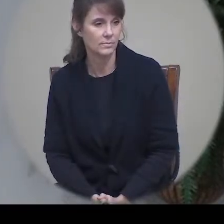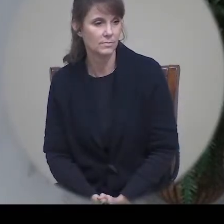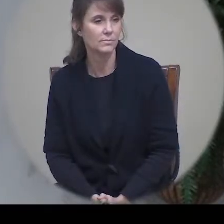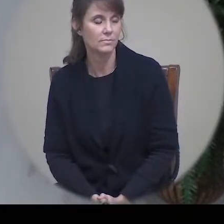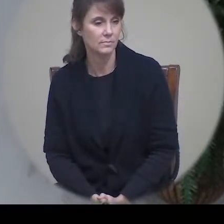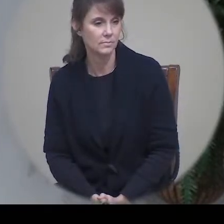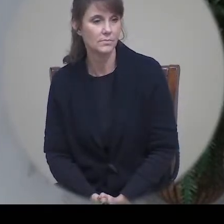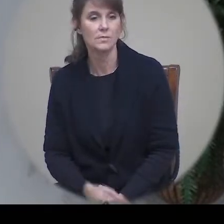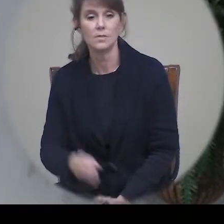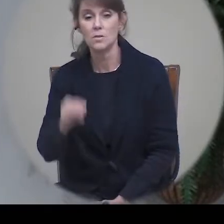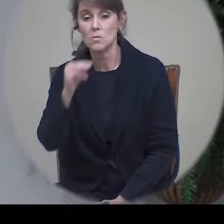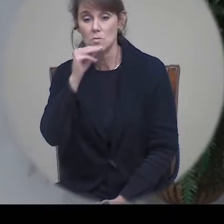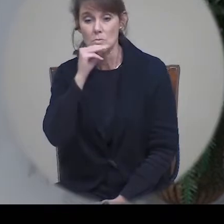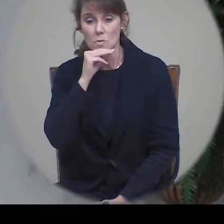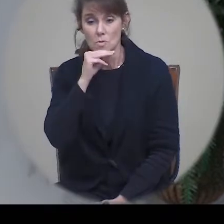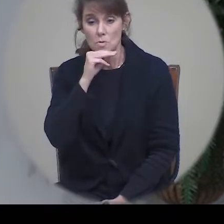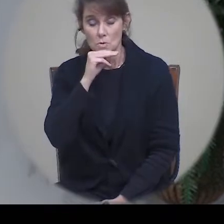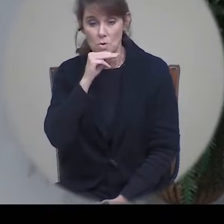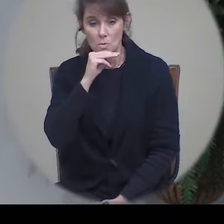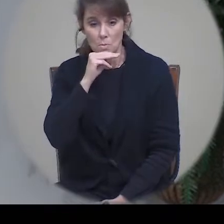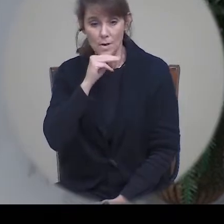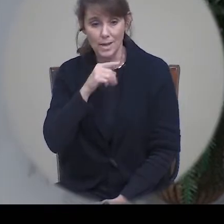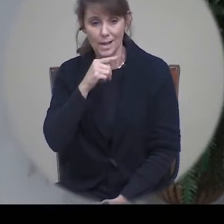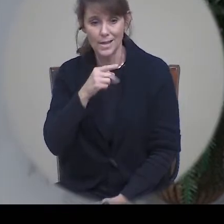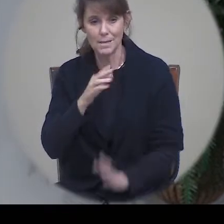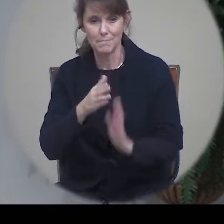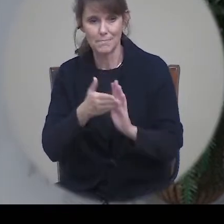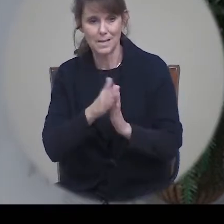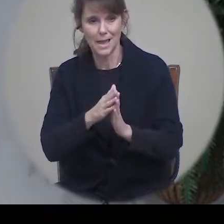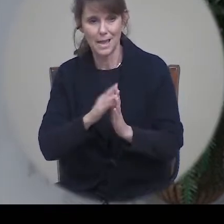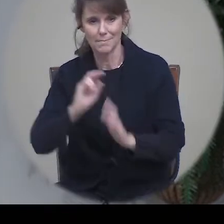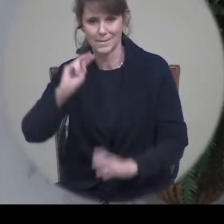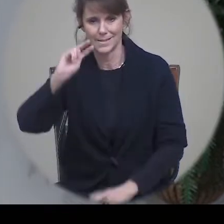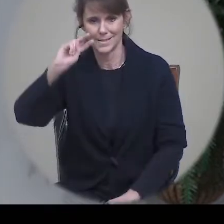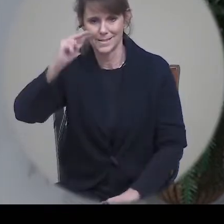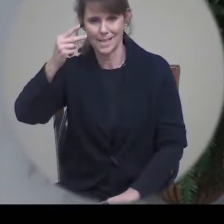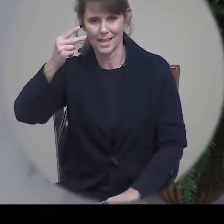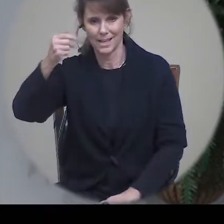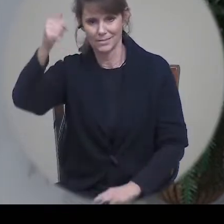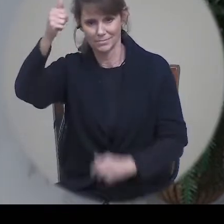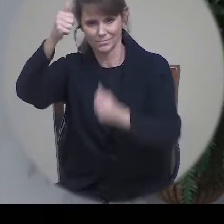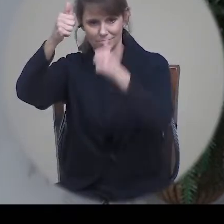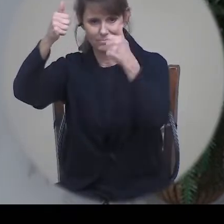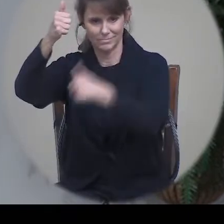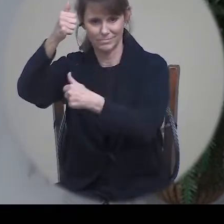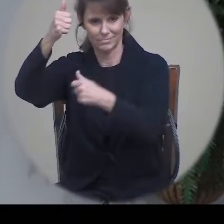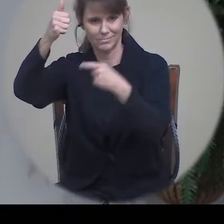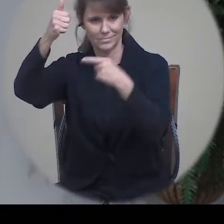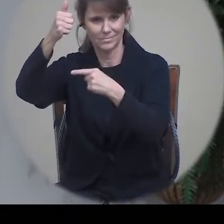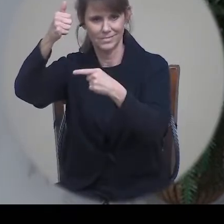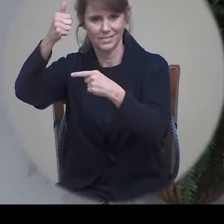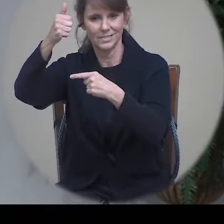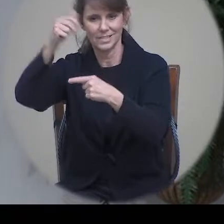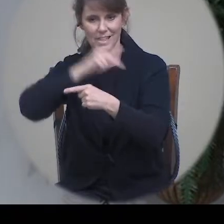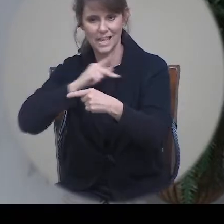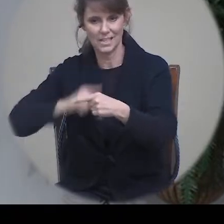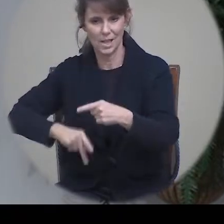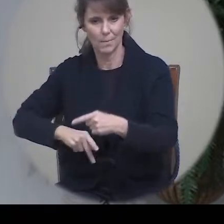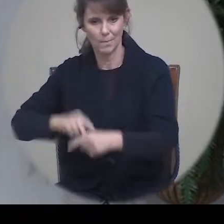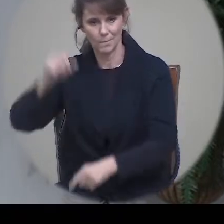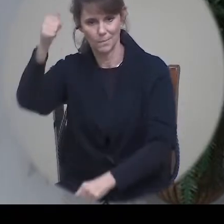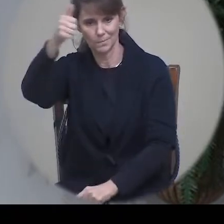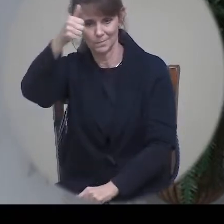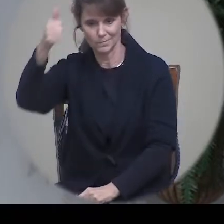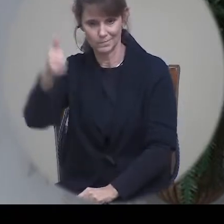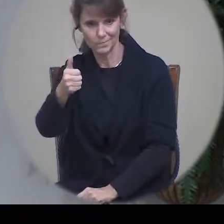Yeah, Mordecai was raised up to be second in the kingdom like two other characters in the Old Testament, right? Daniel and Joseph, right? So we have